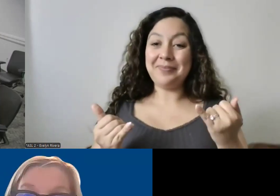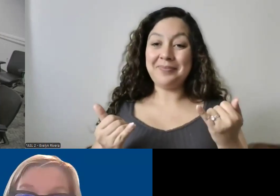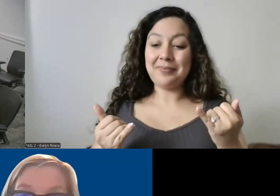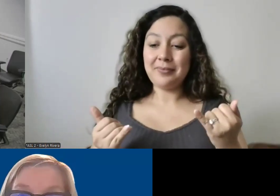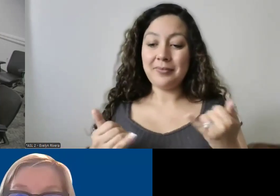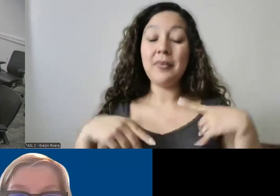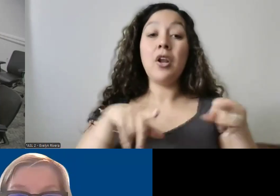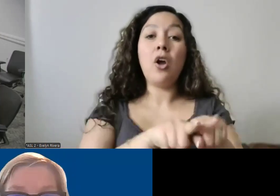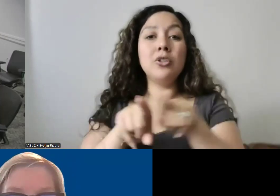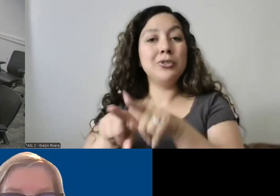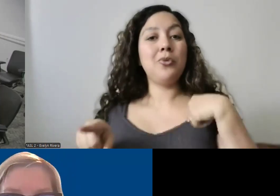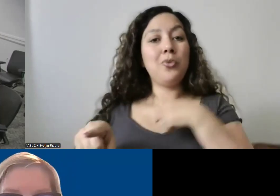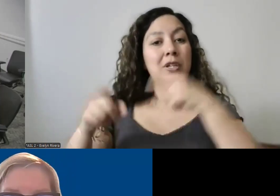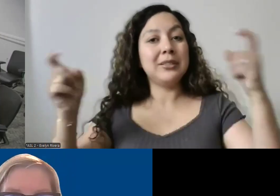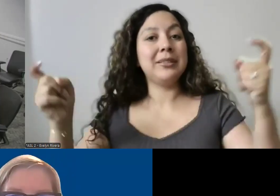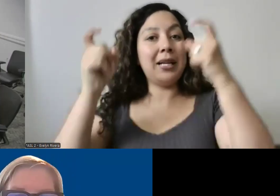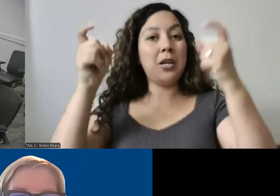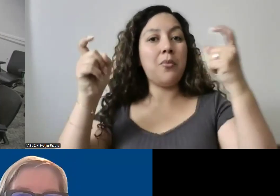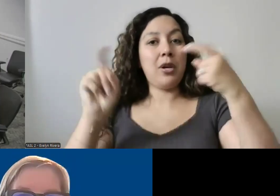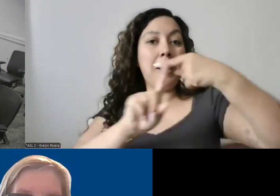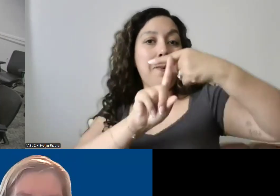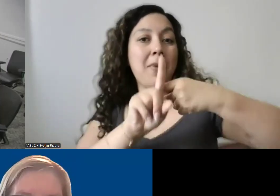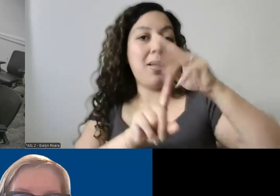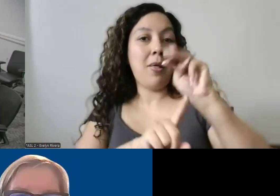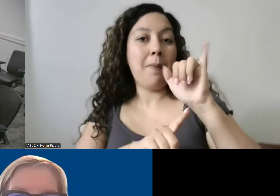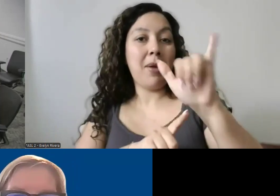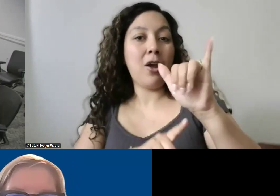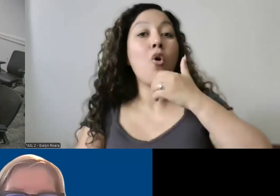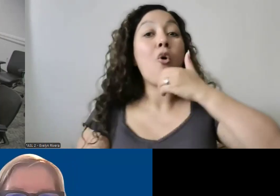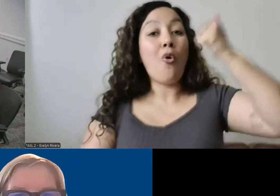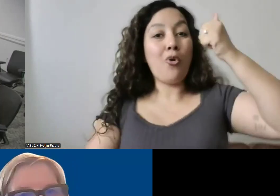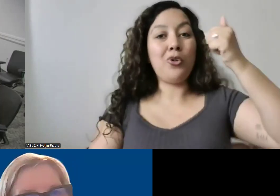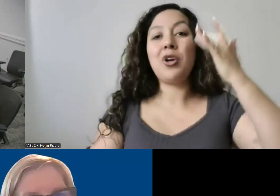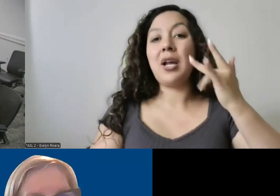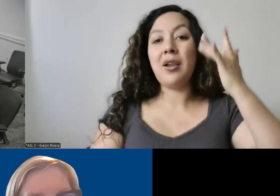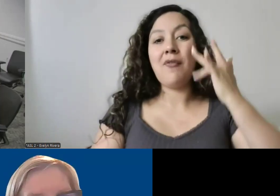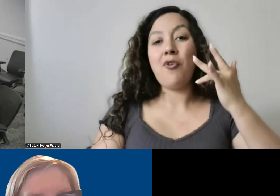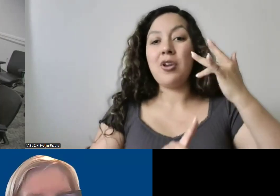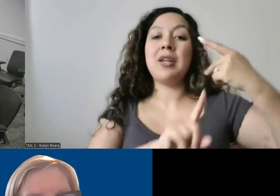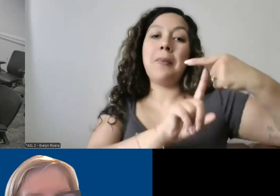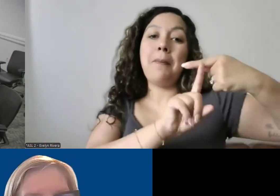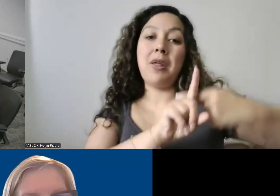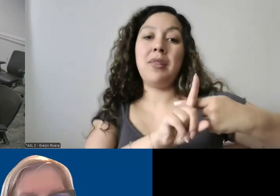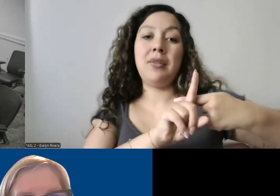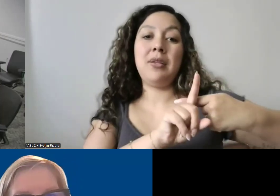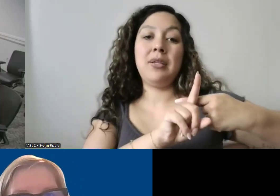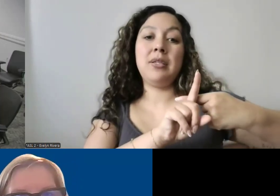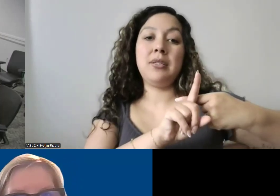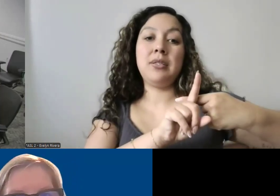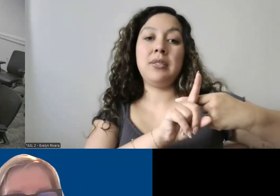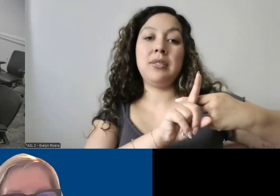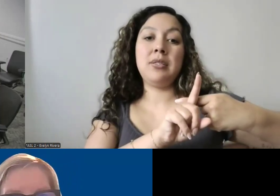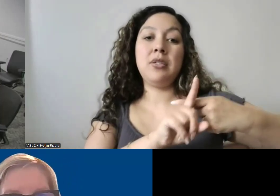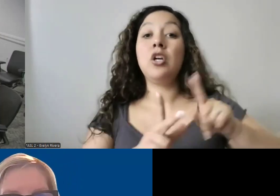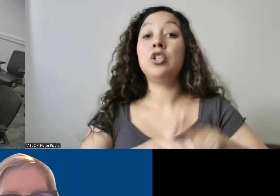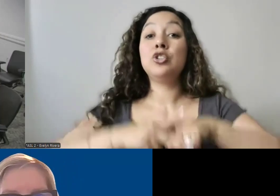also celebrating Older Californians Month in May, and the theme for Older Californians Month is Start